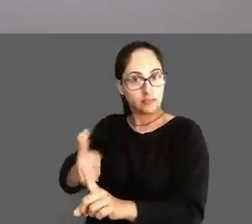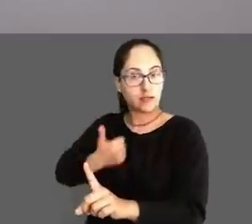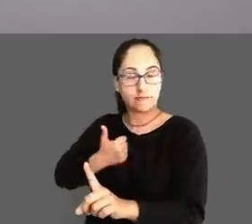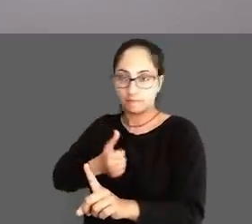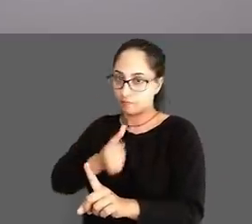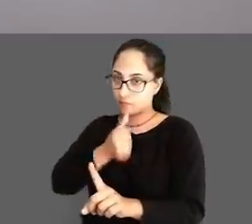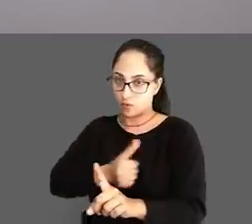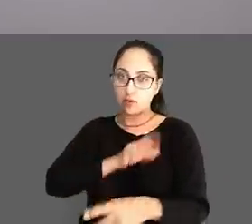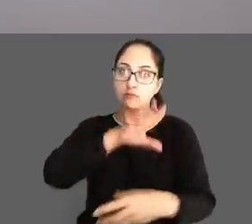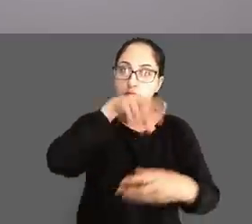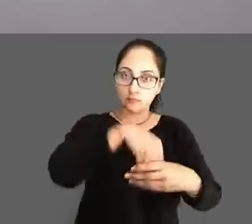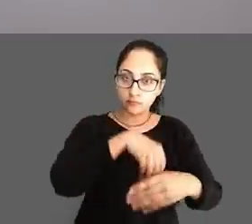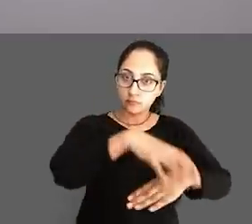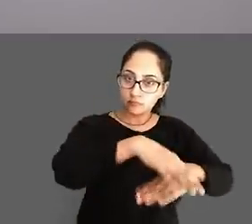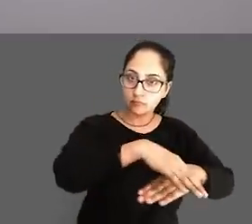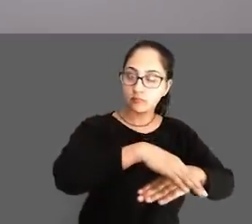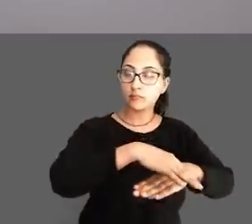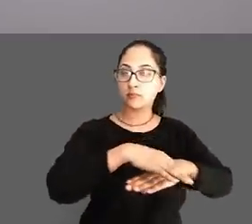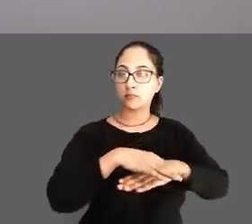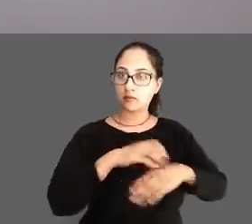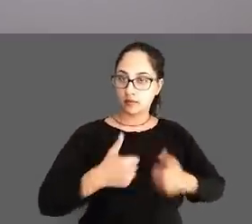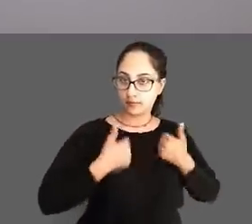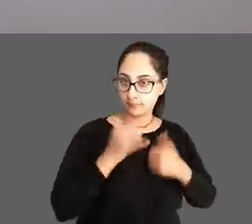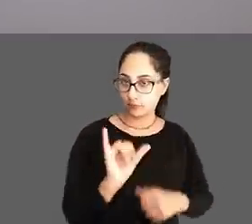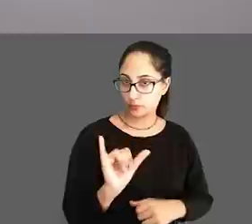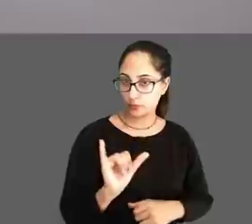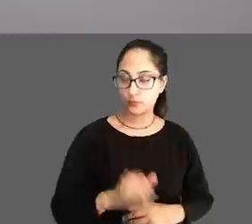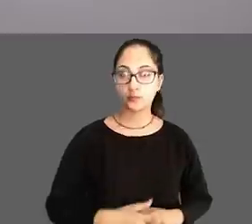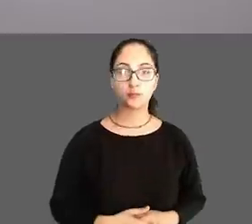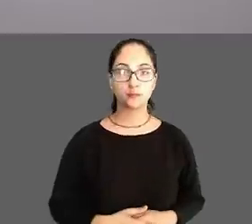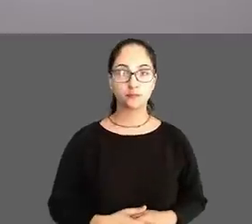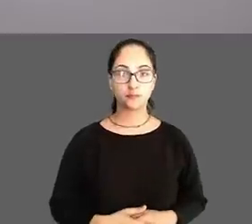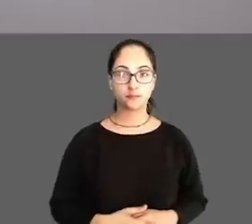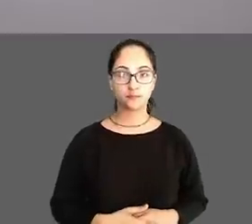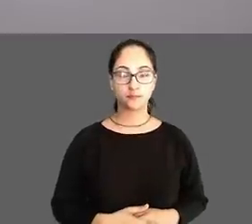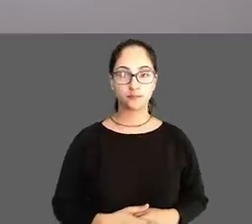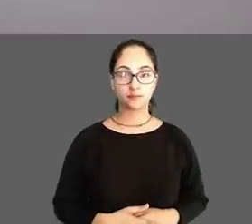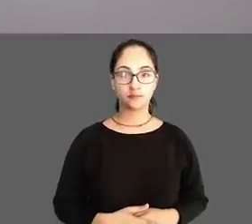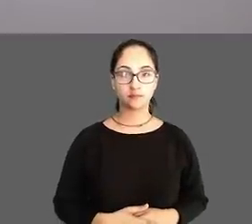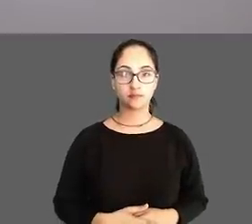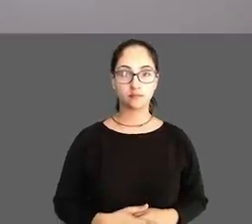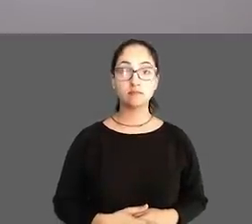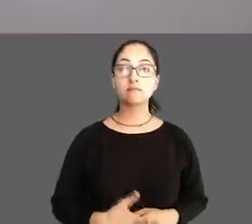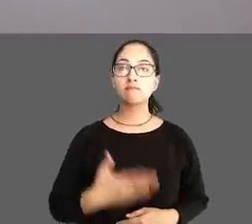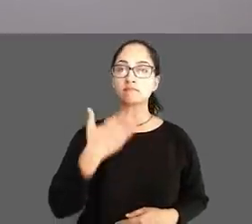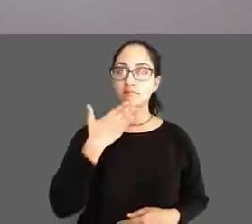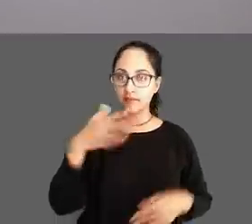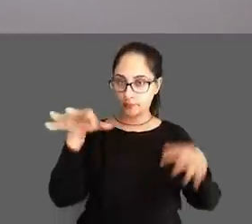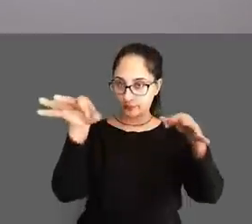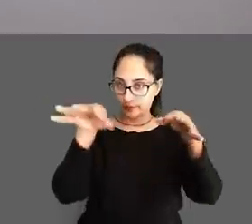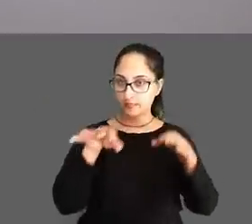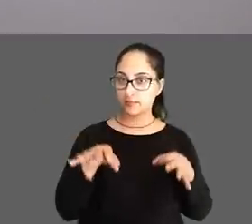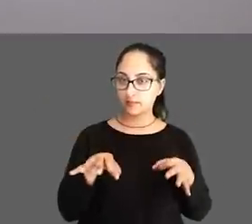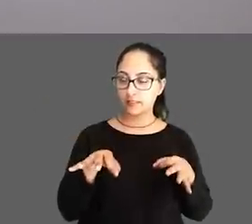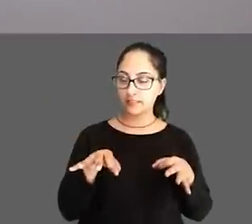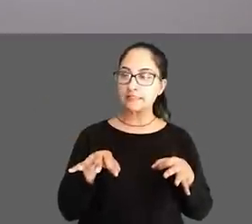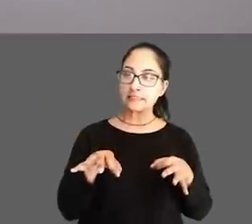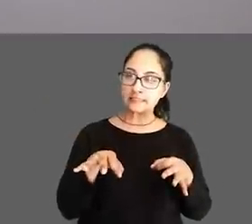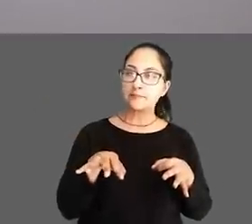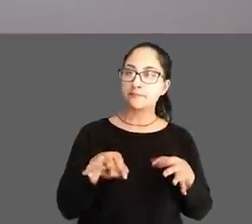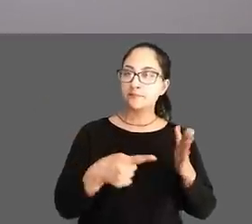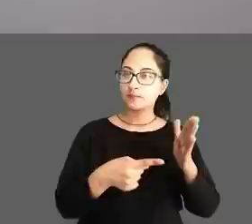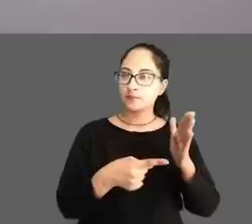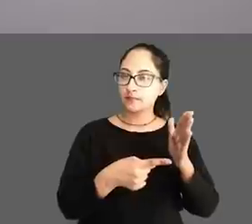really important to understand that. And, you know, it is something that may be hard to articulate sometimes when we get ask